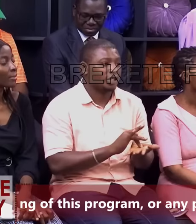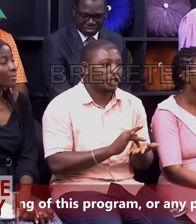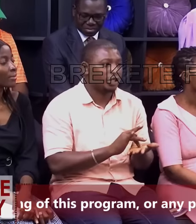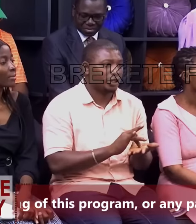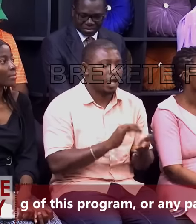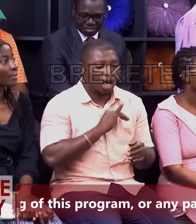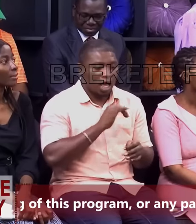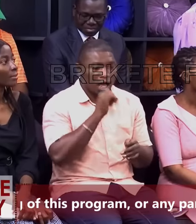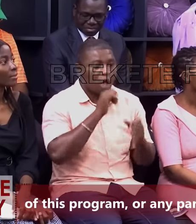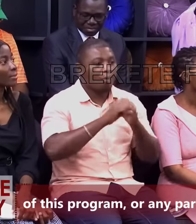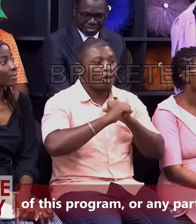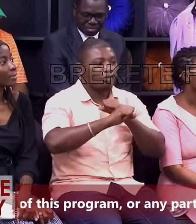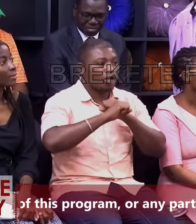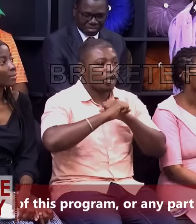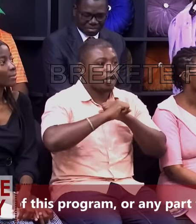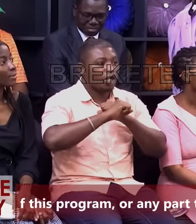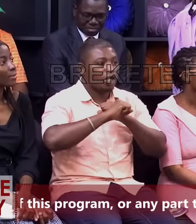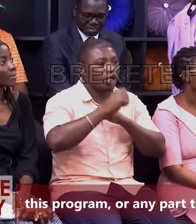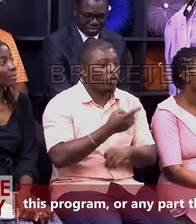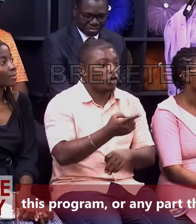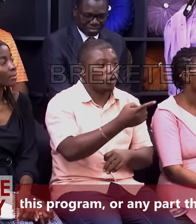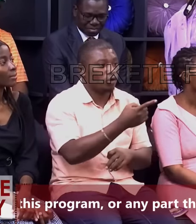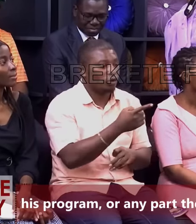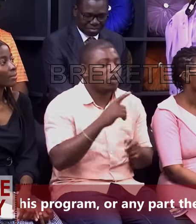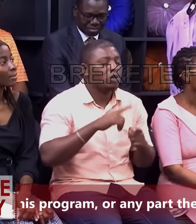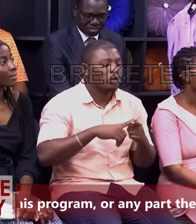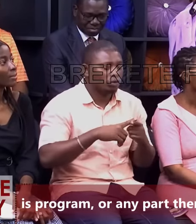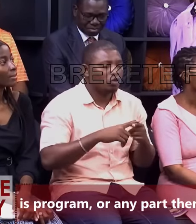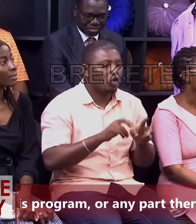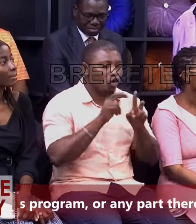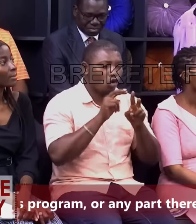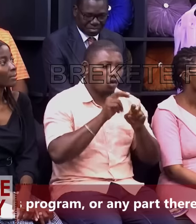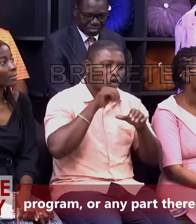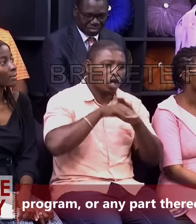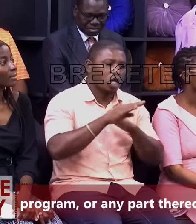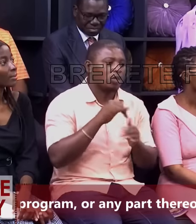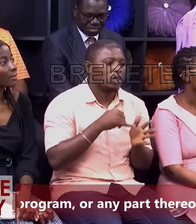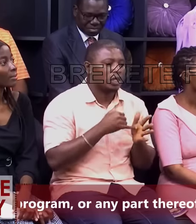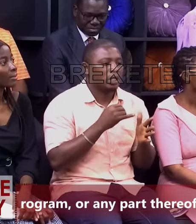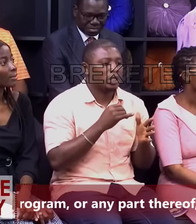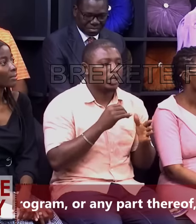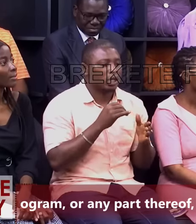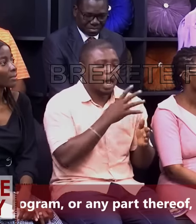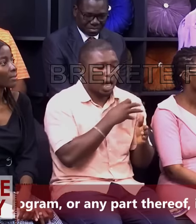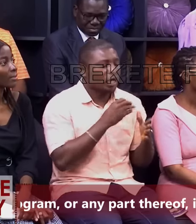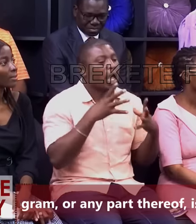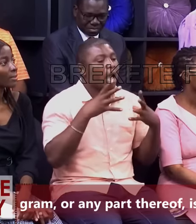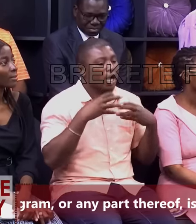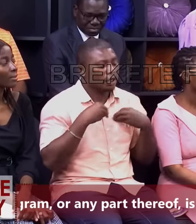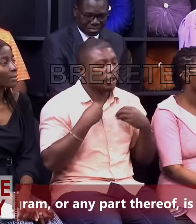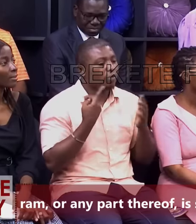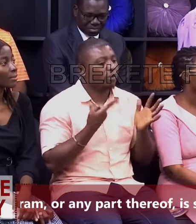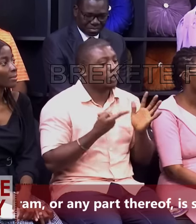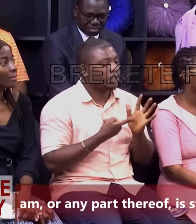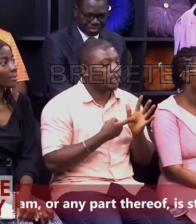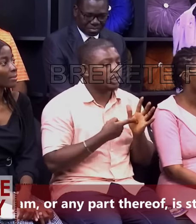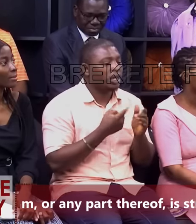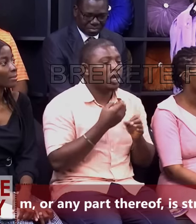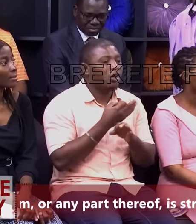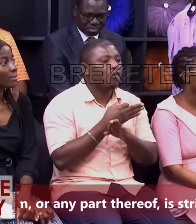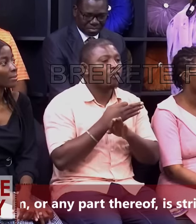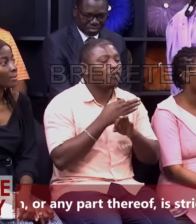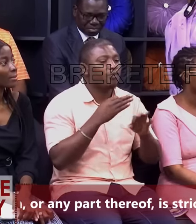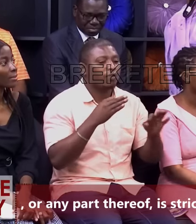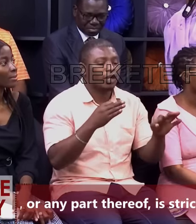Curative I'm advocating for you and accept this free